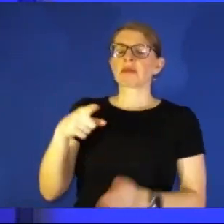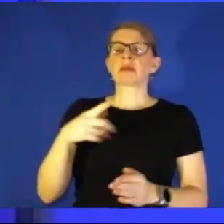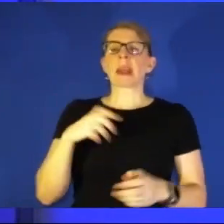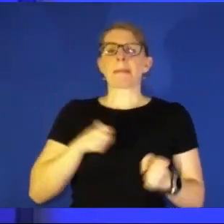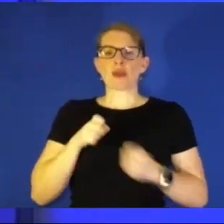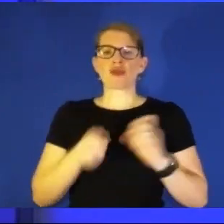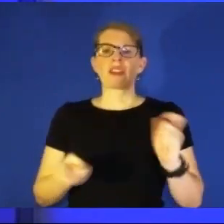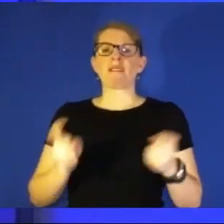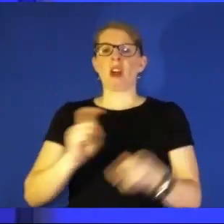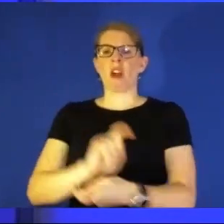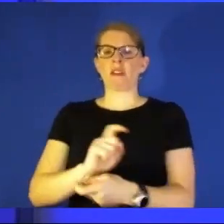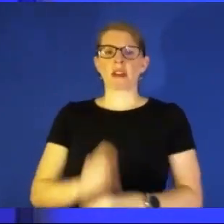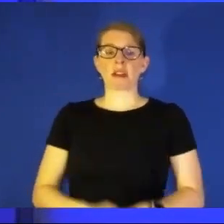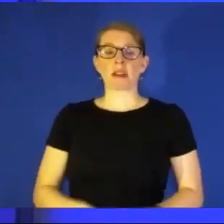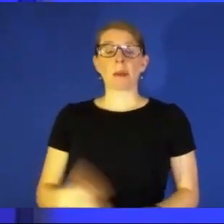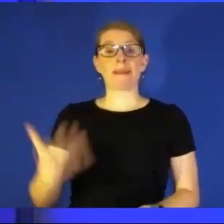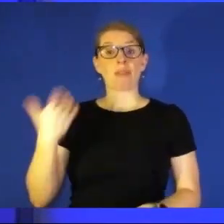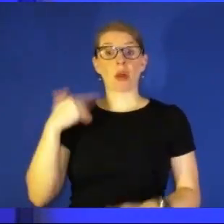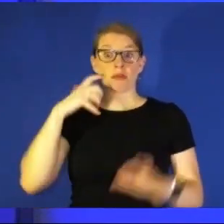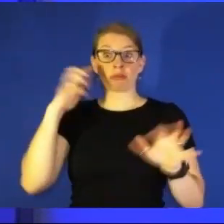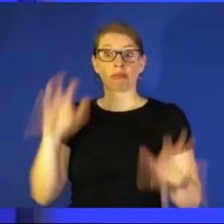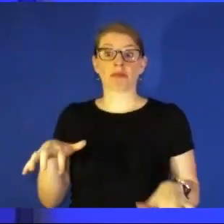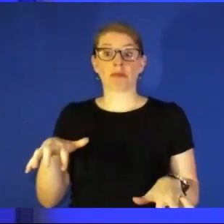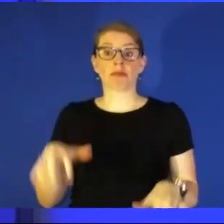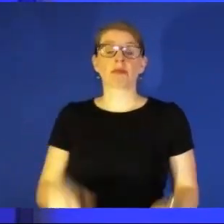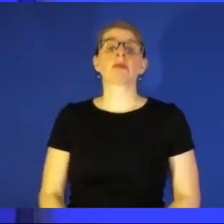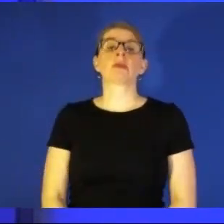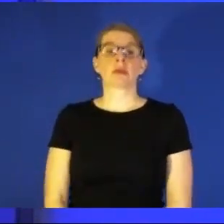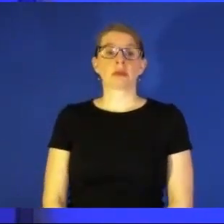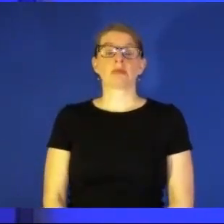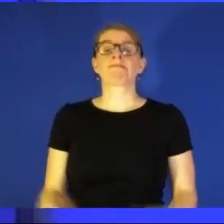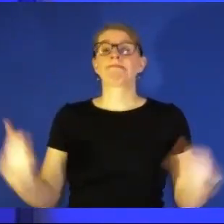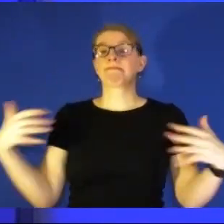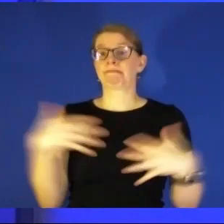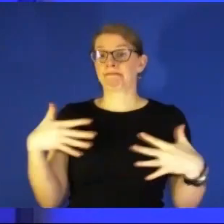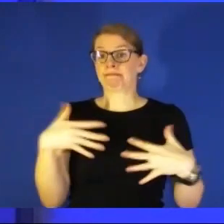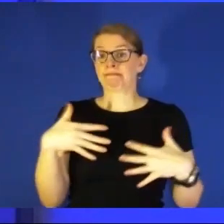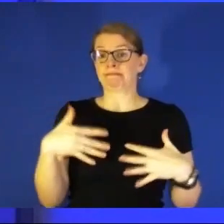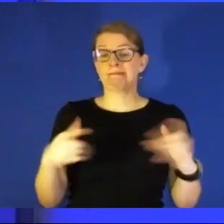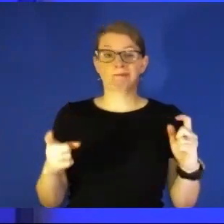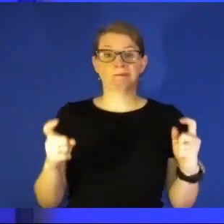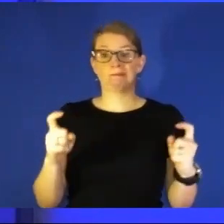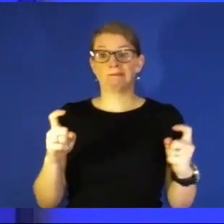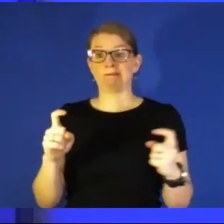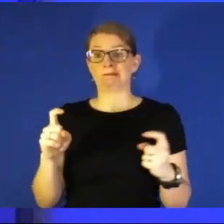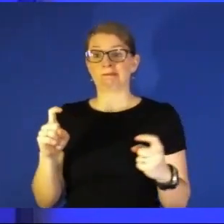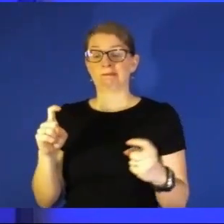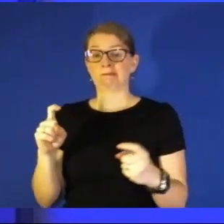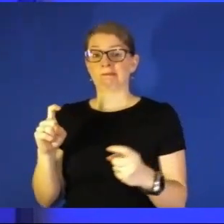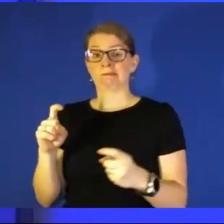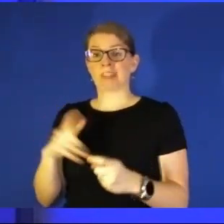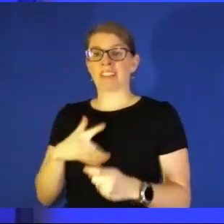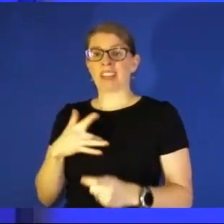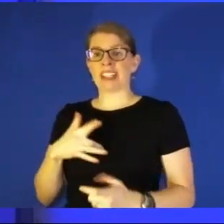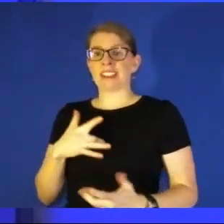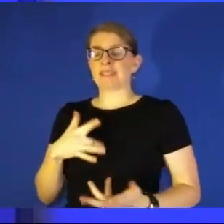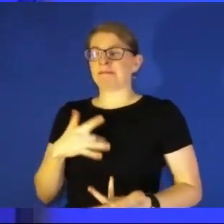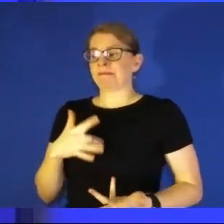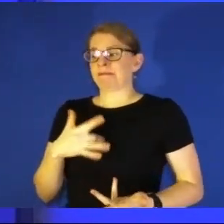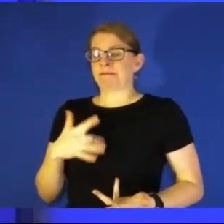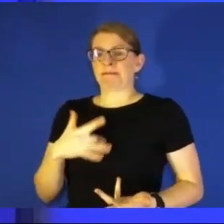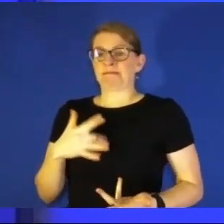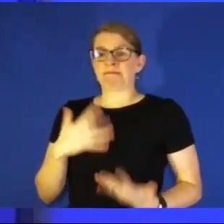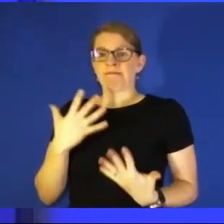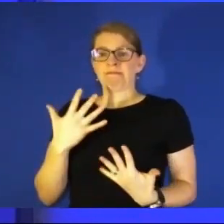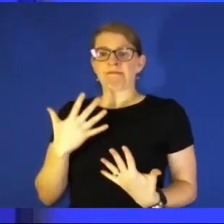was very shocking at first and a lot of fear, and then I could just feel a sadness